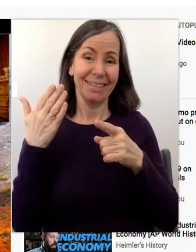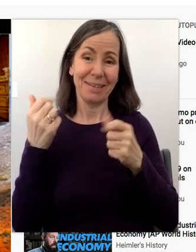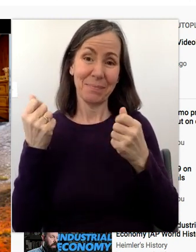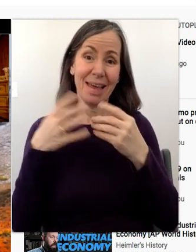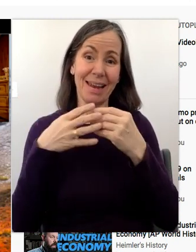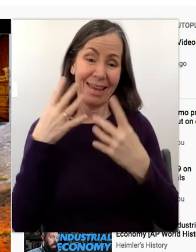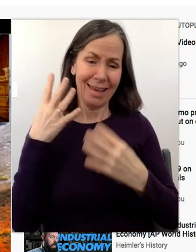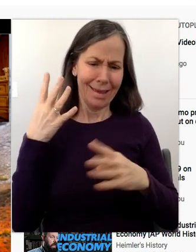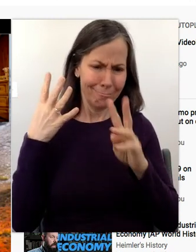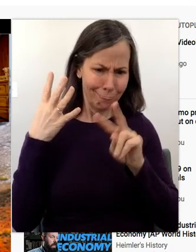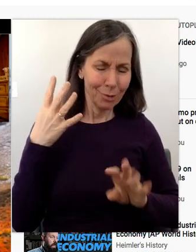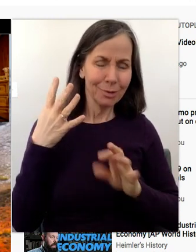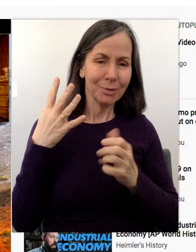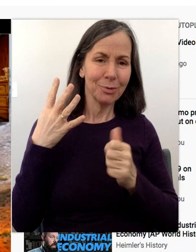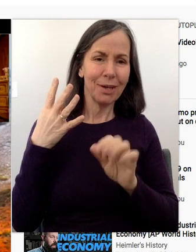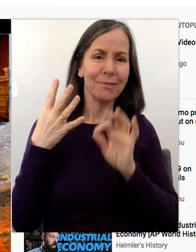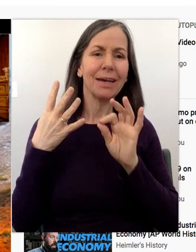Click check.